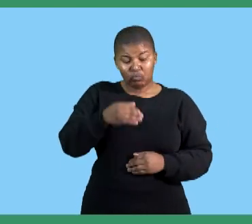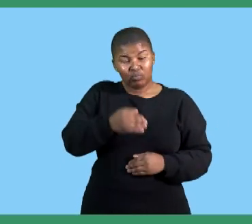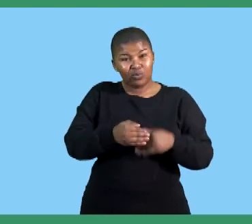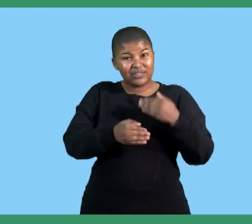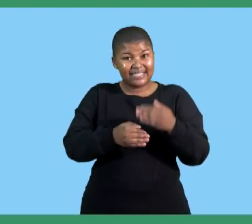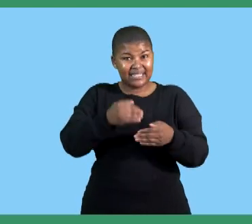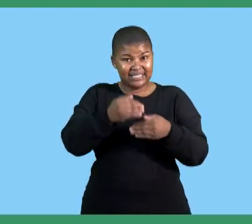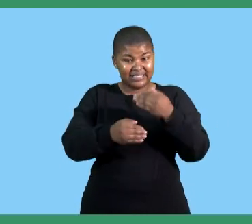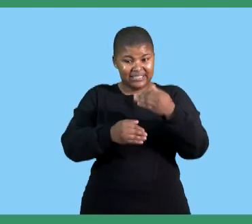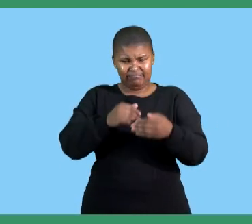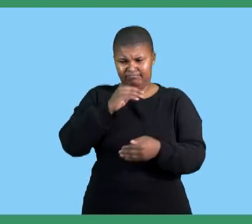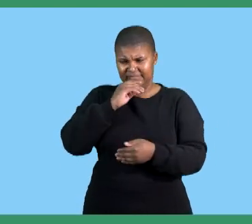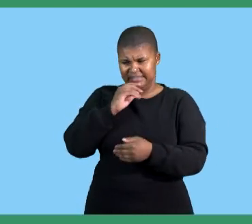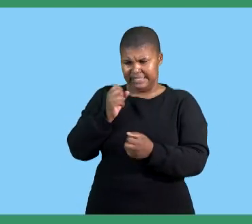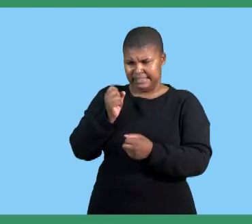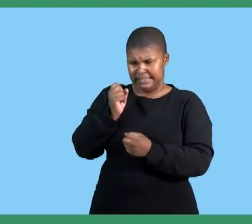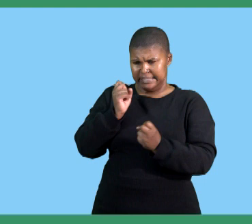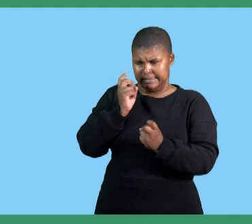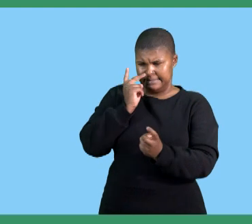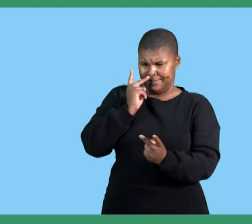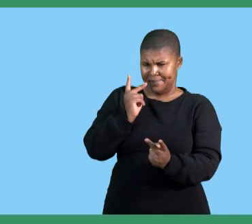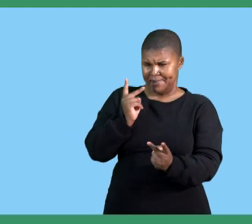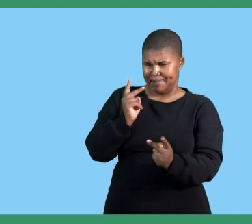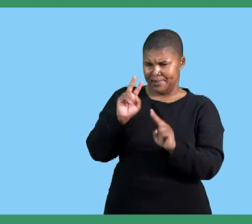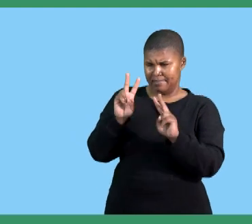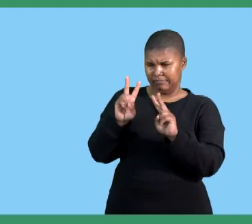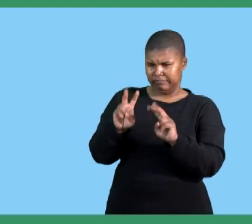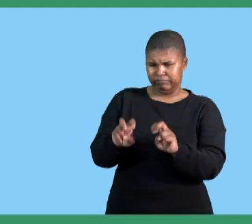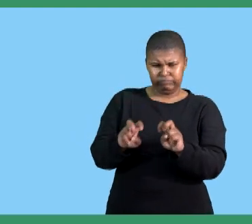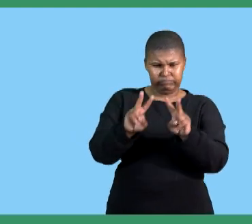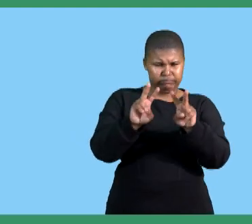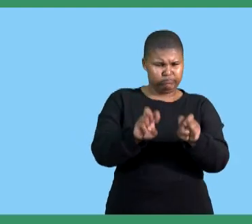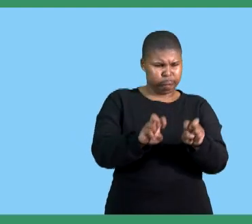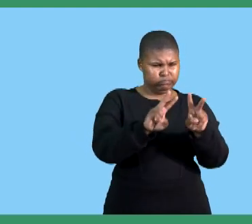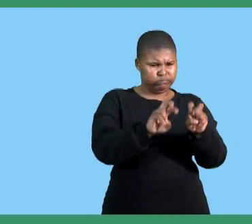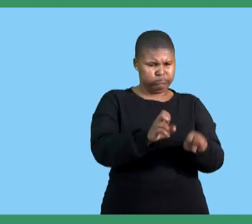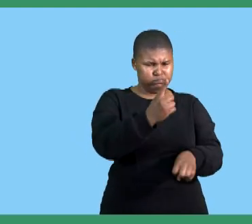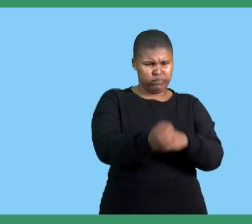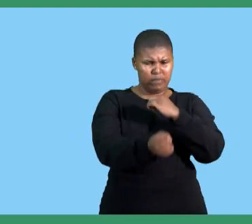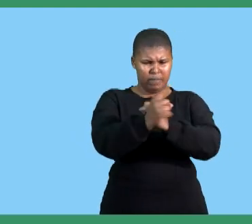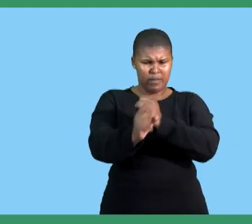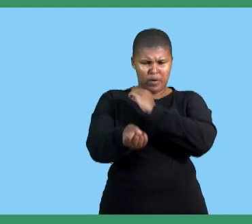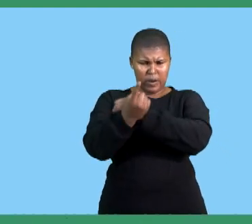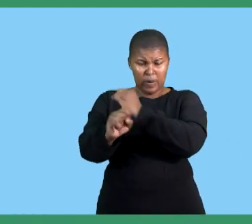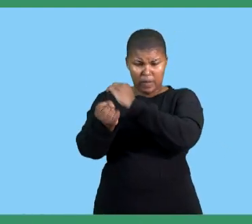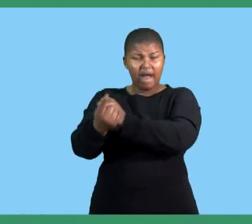of studying a situation to find ways to bring about change.